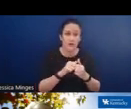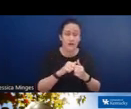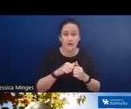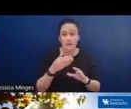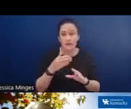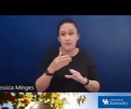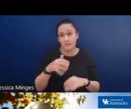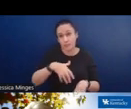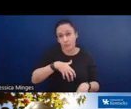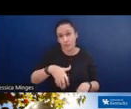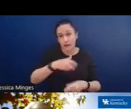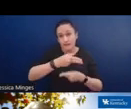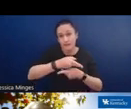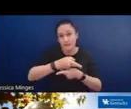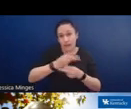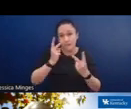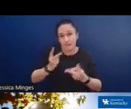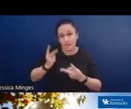visits.